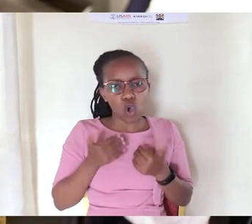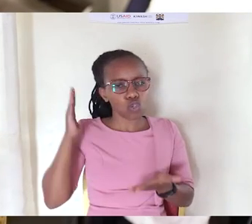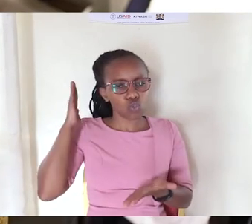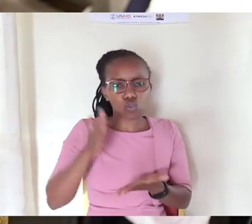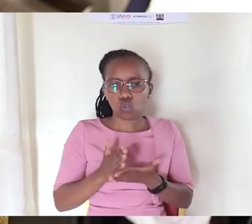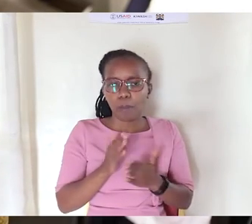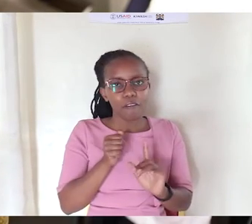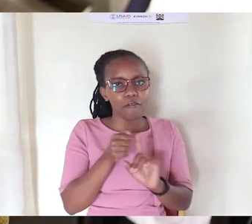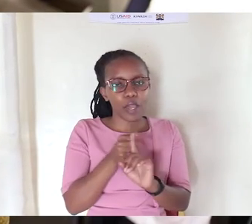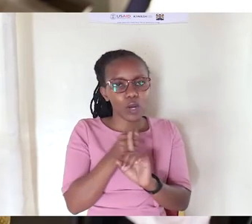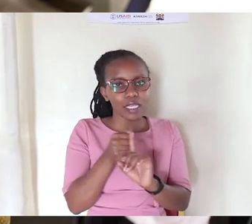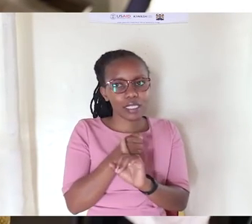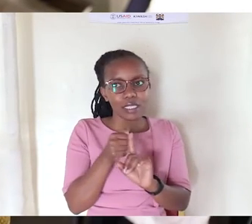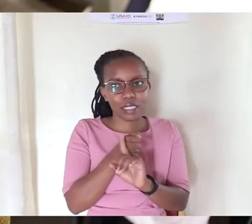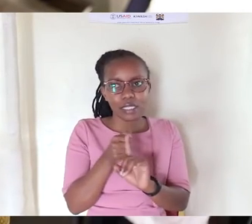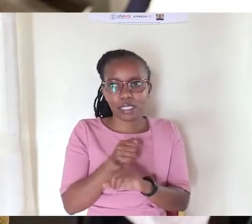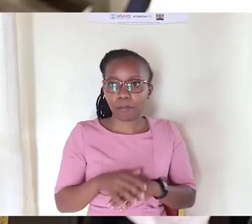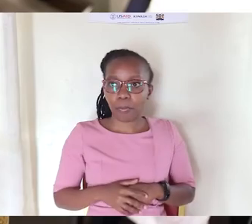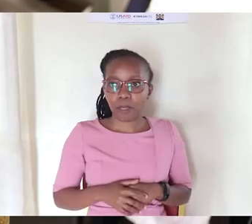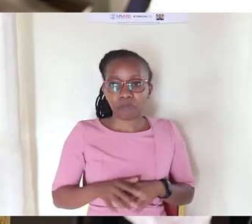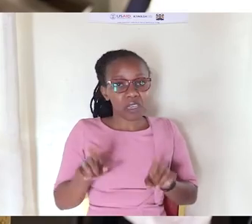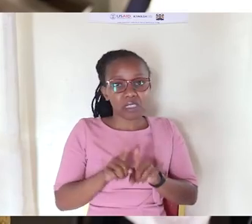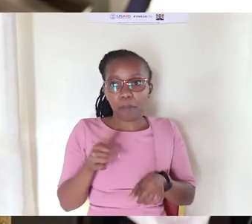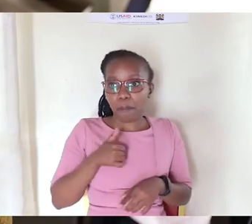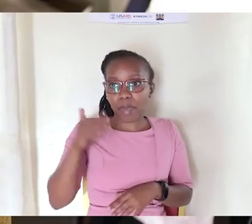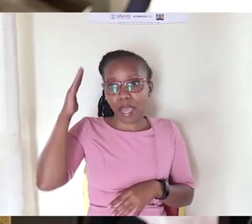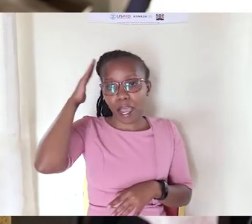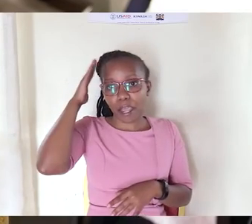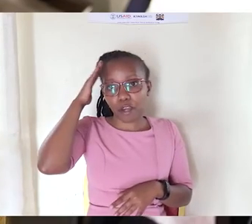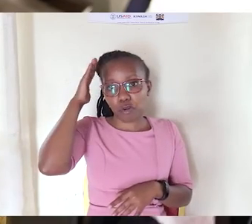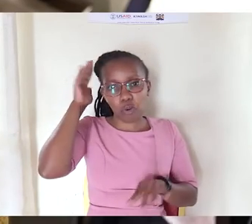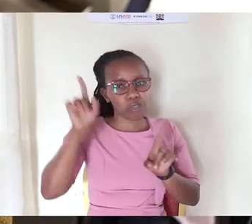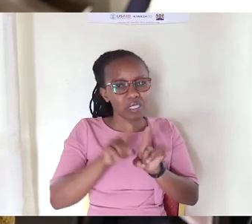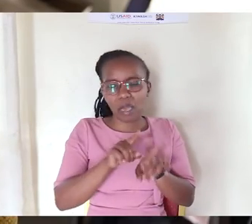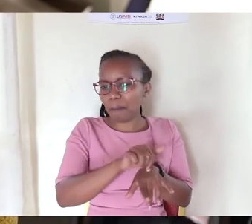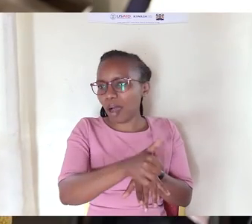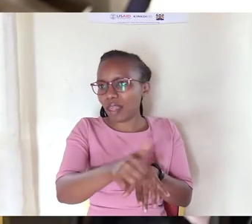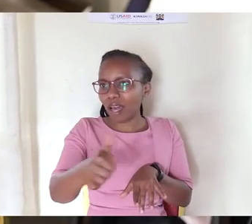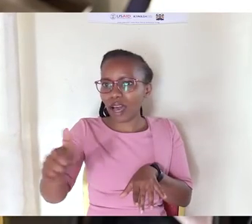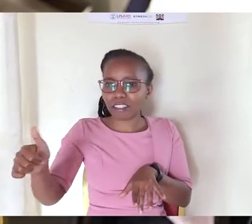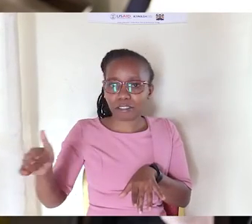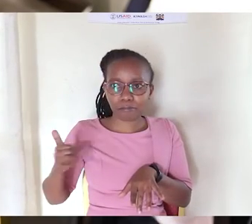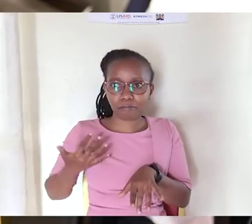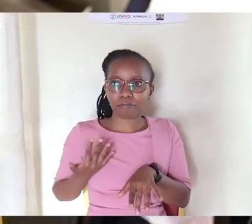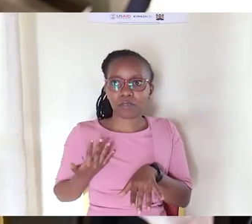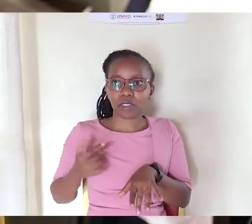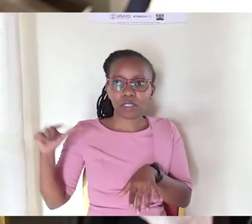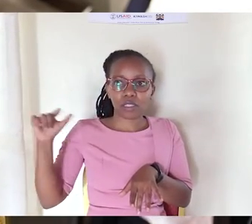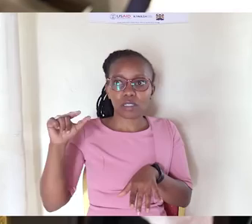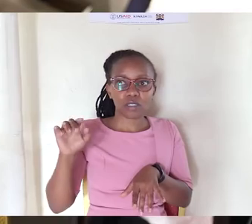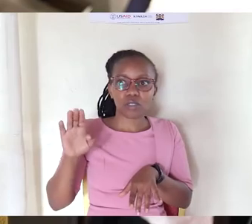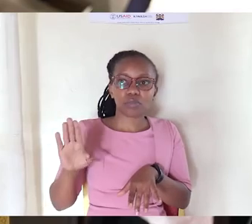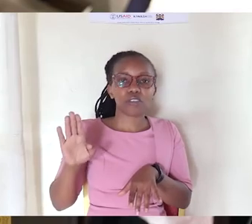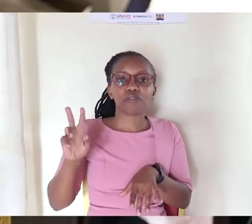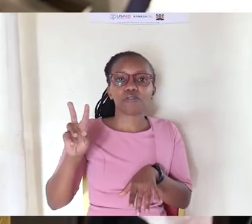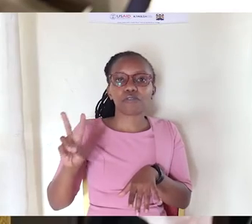the violence. And I also know, just as everybody else knows here, that GBV is a human rights violation